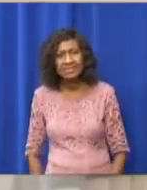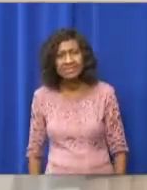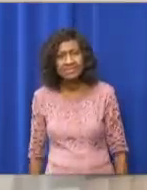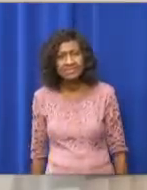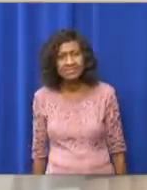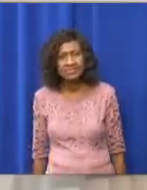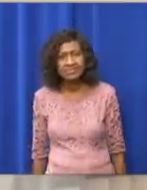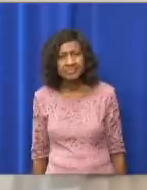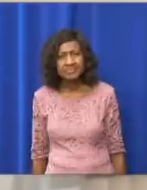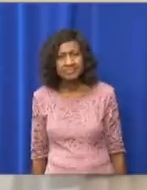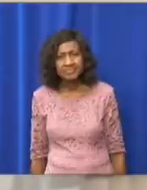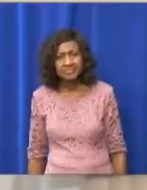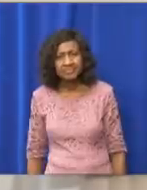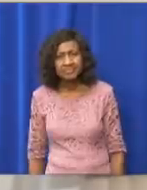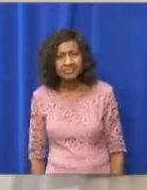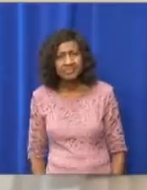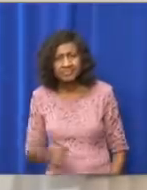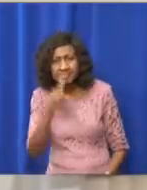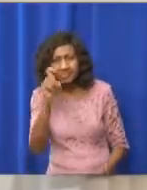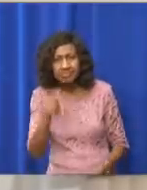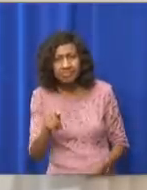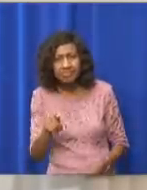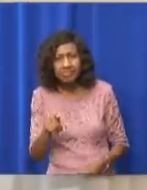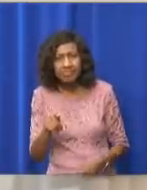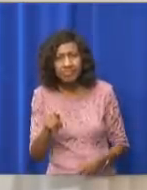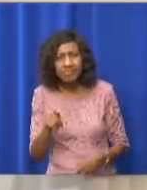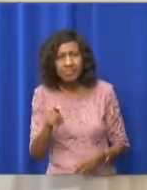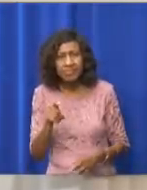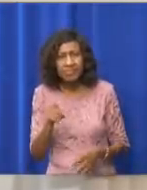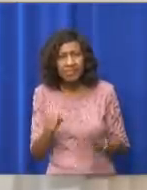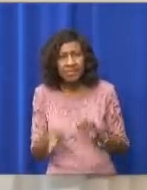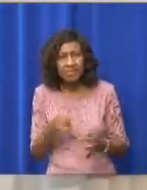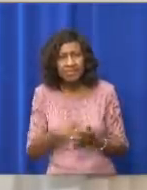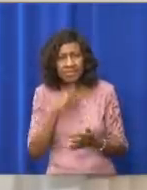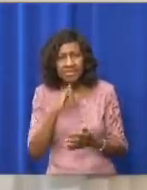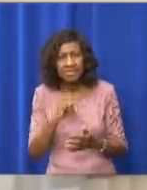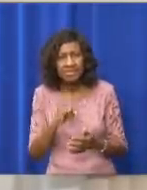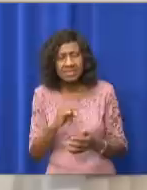Would this be helpful then in telling if Cayman had